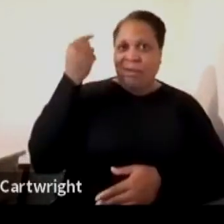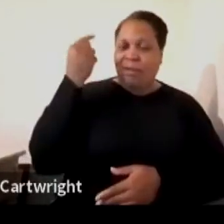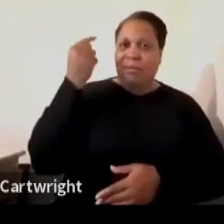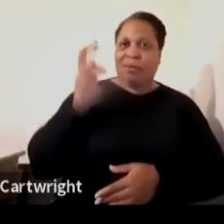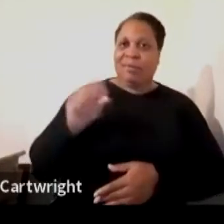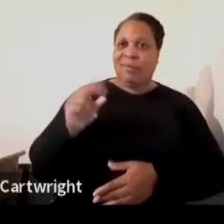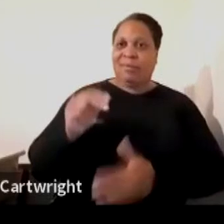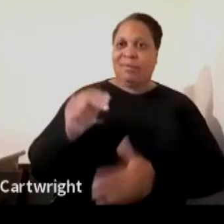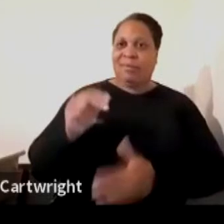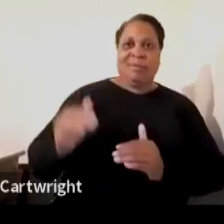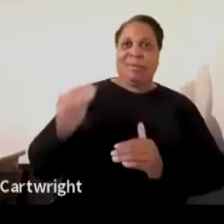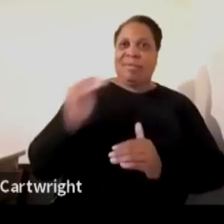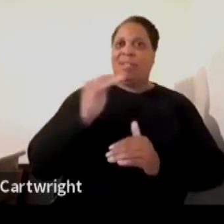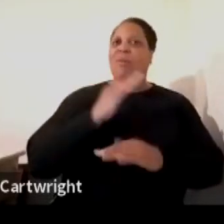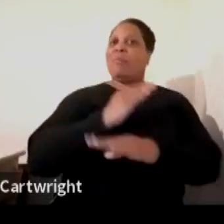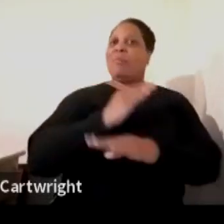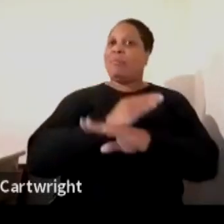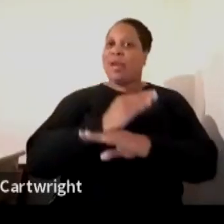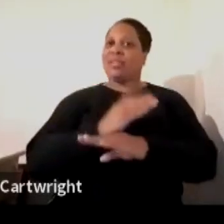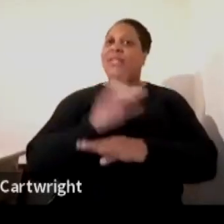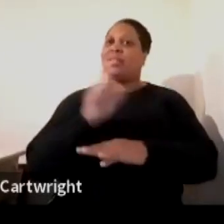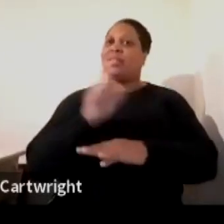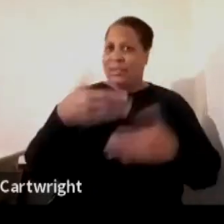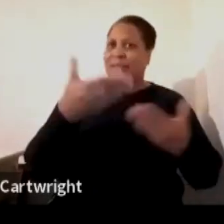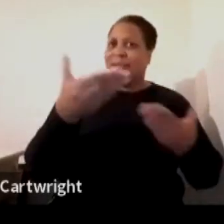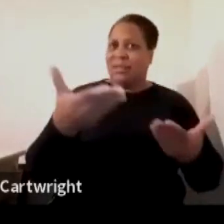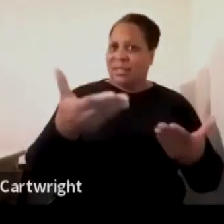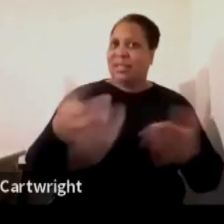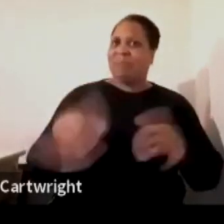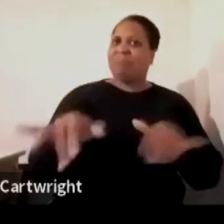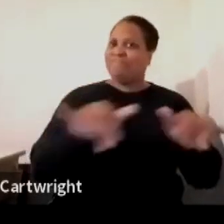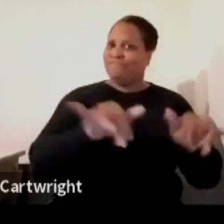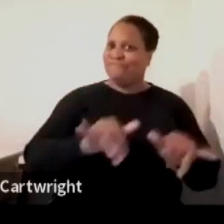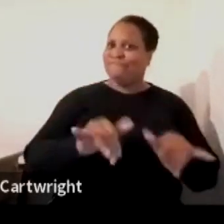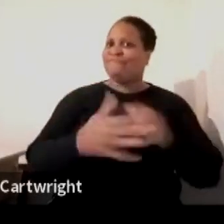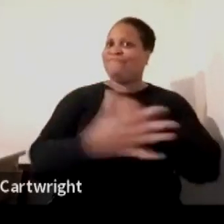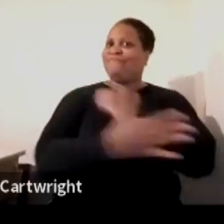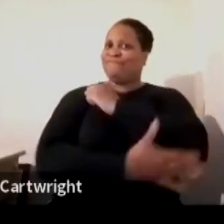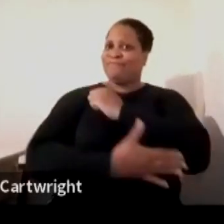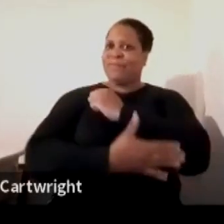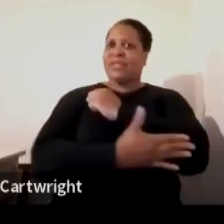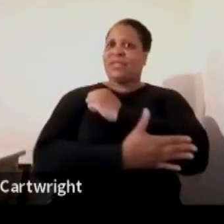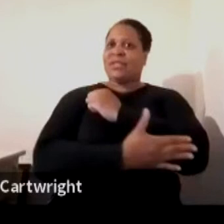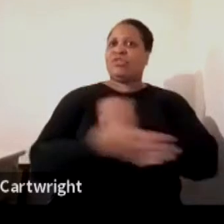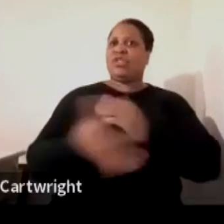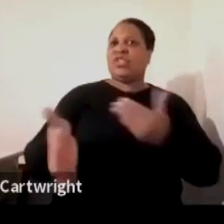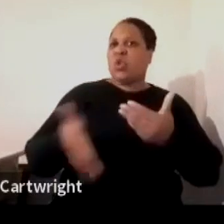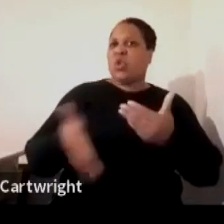level of protection that we need as a country through the voluntary